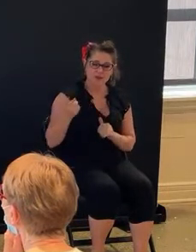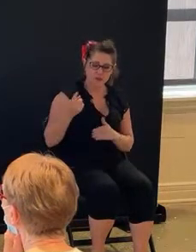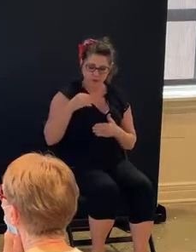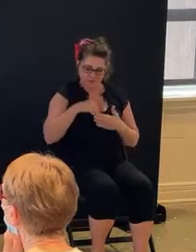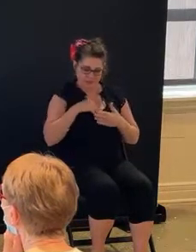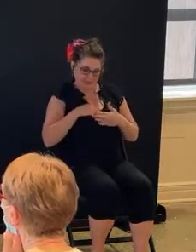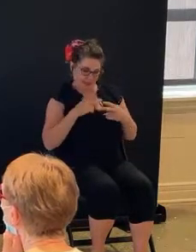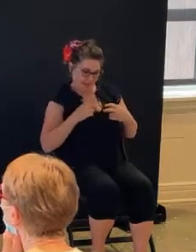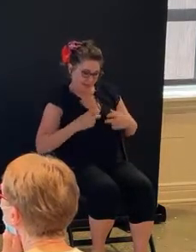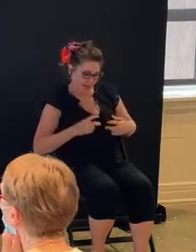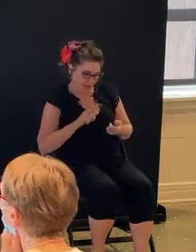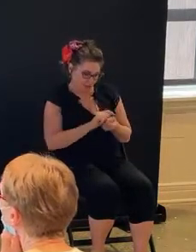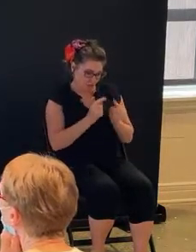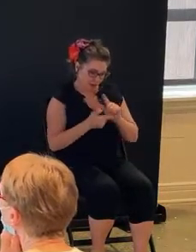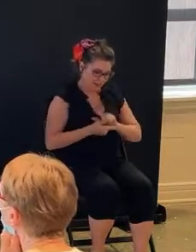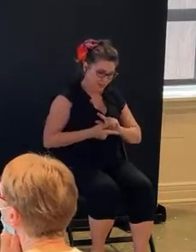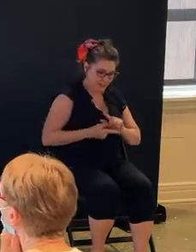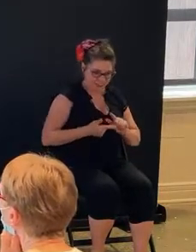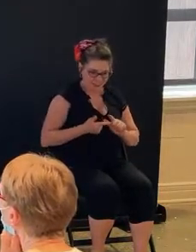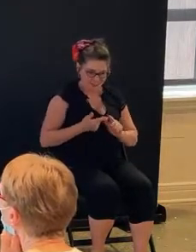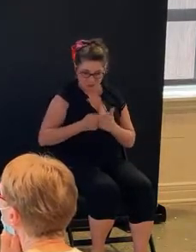what they're saying into a more mass